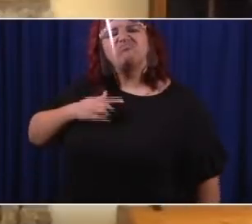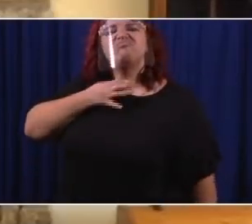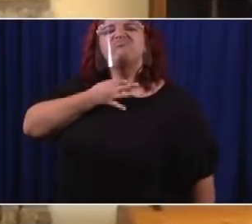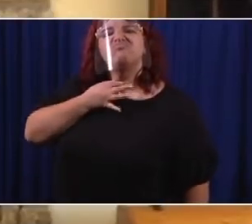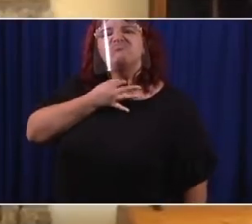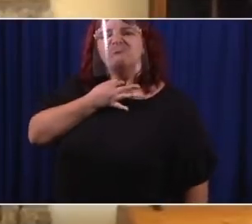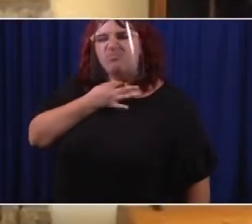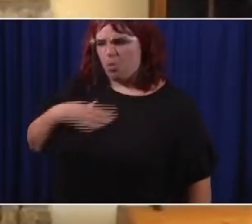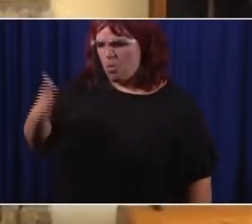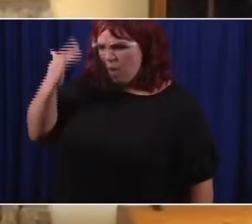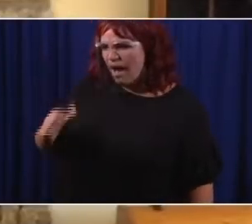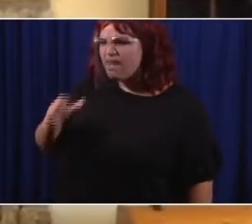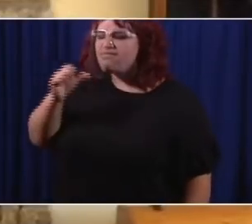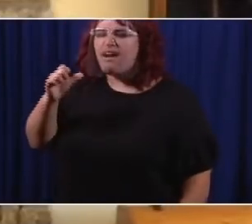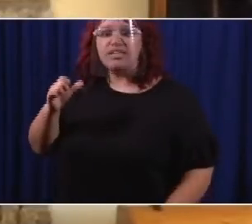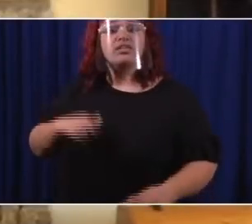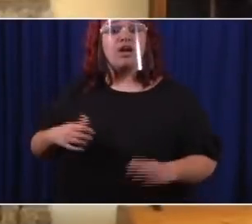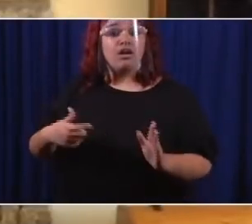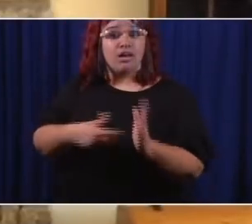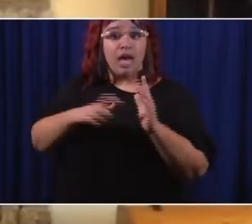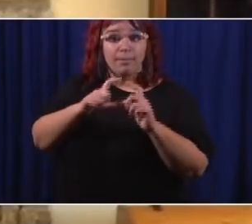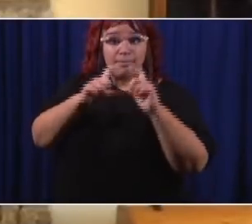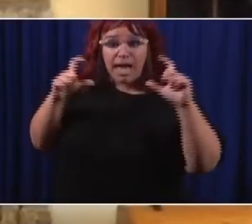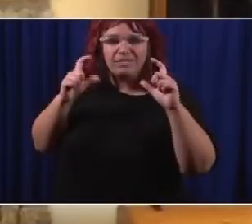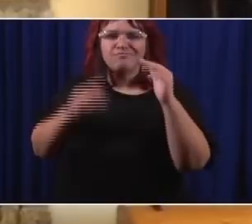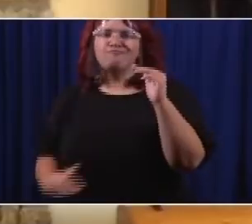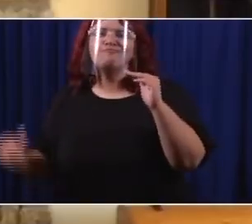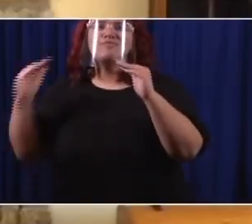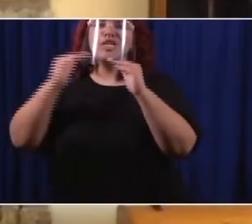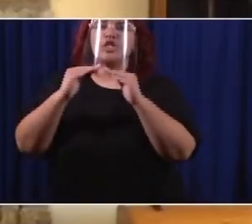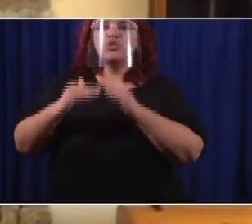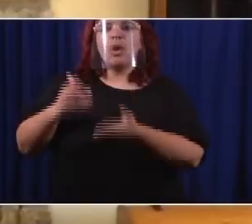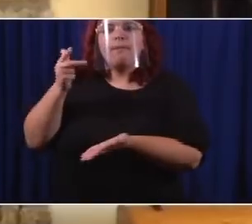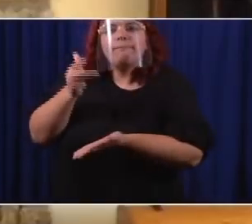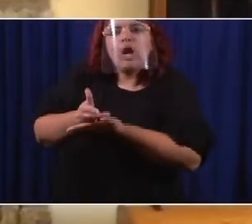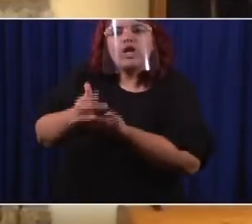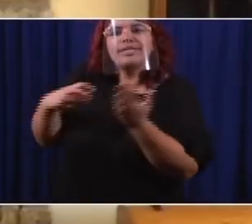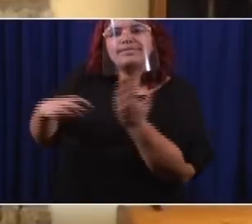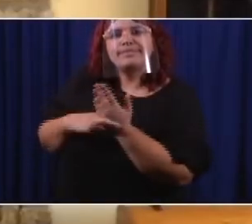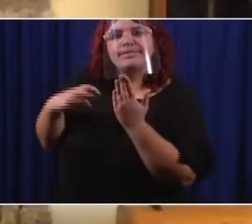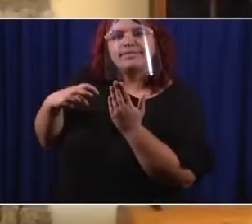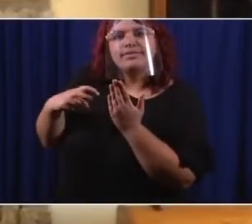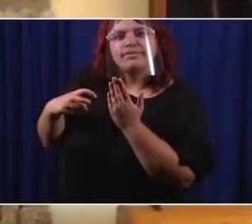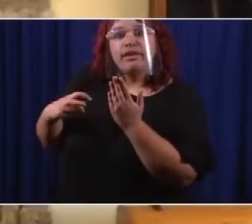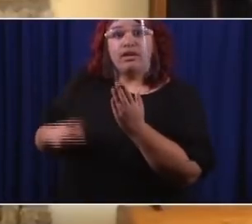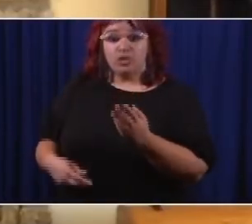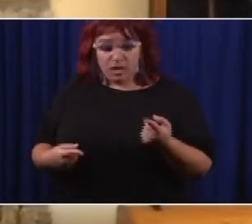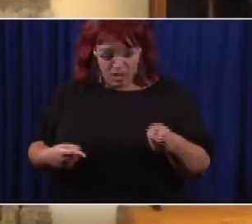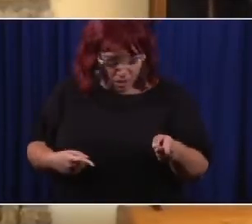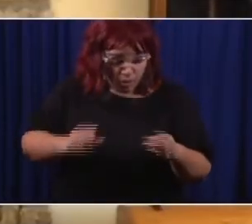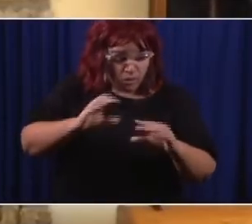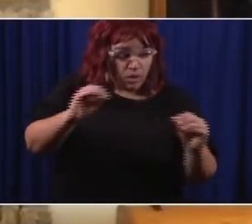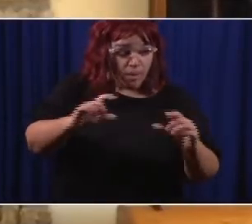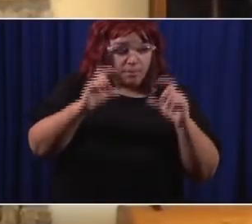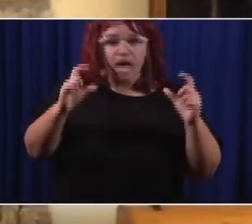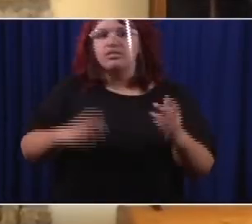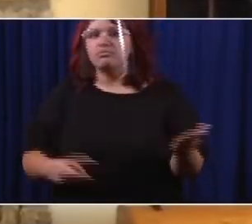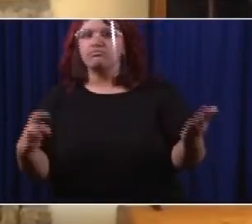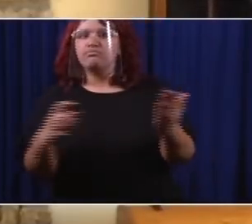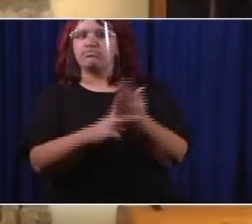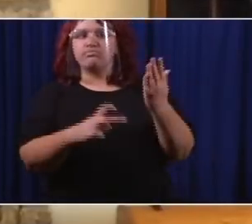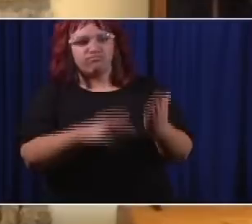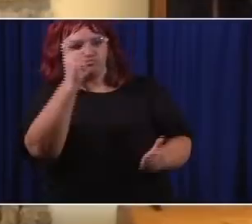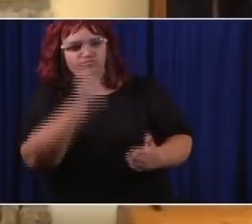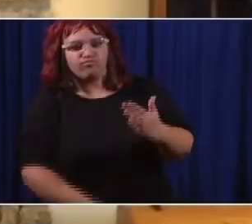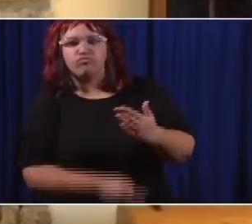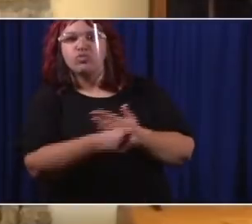police or mask watchers or some force to flag individual people in public who do not wear masks? This is being done